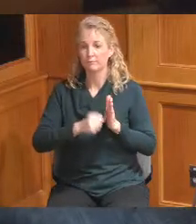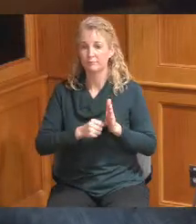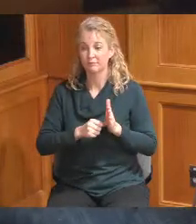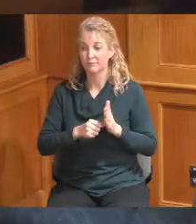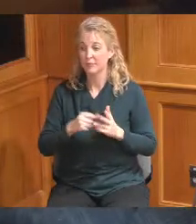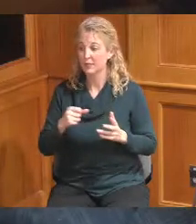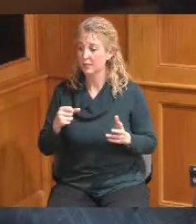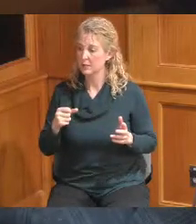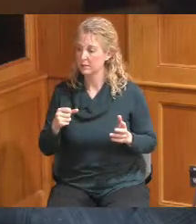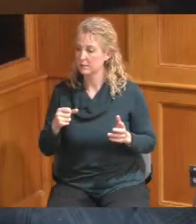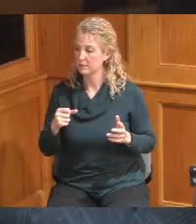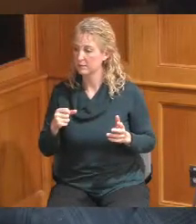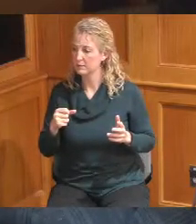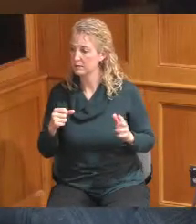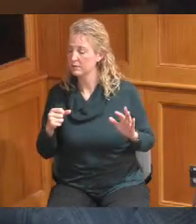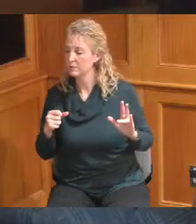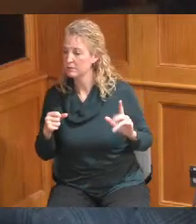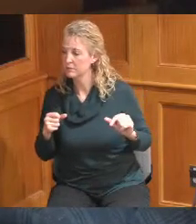for the